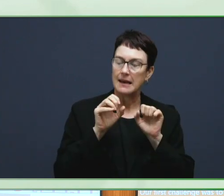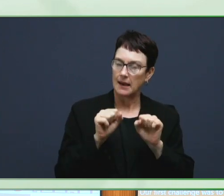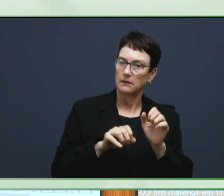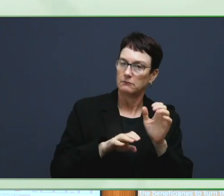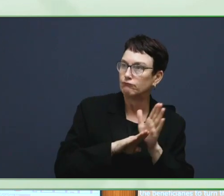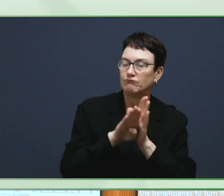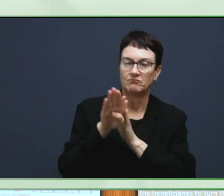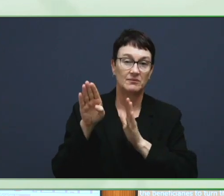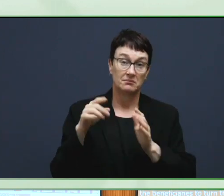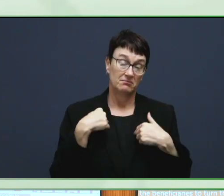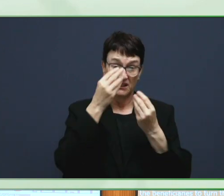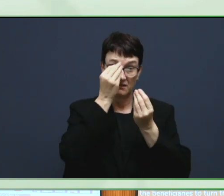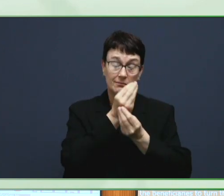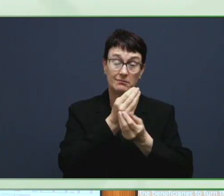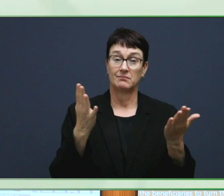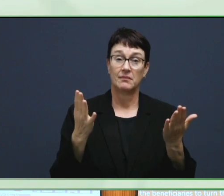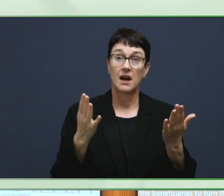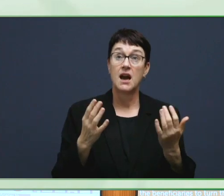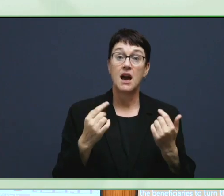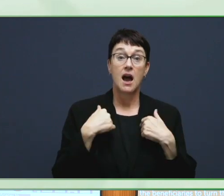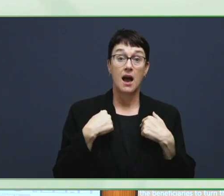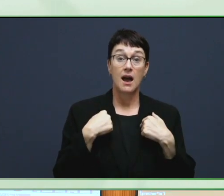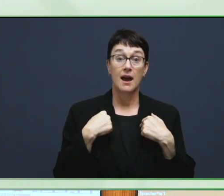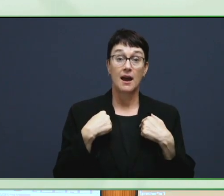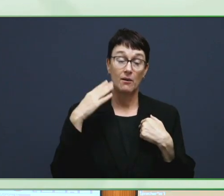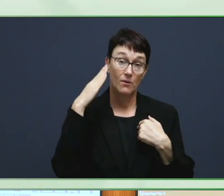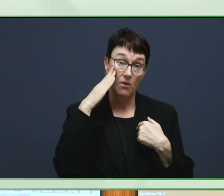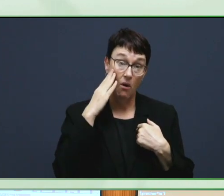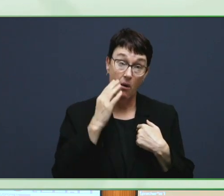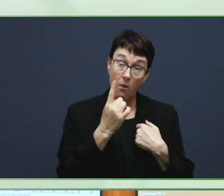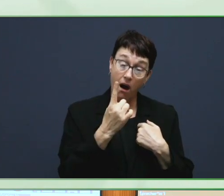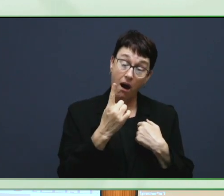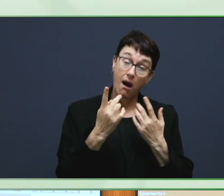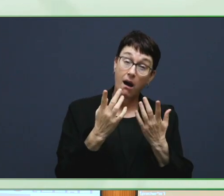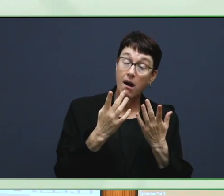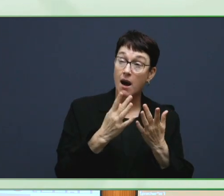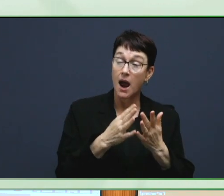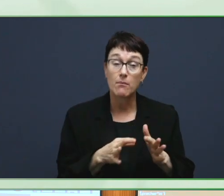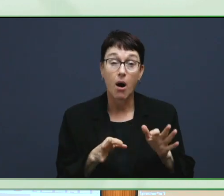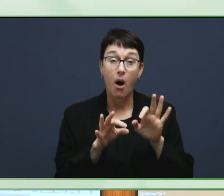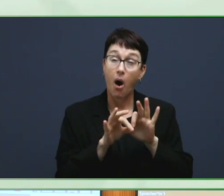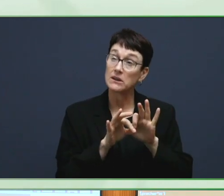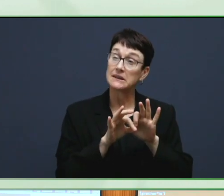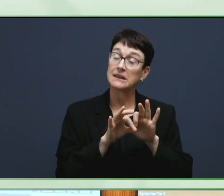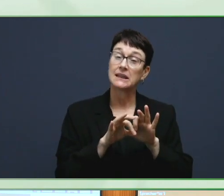thing: the only ability that truly matters is the will to succeed. Thank you so much.